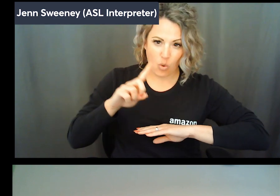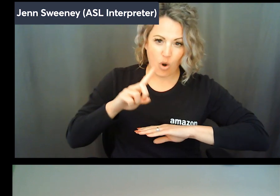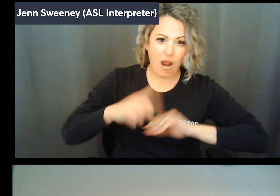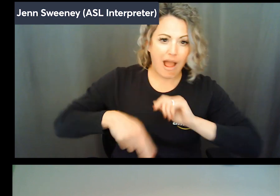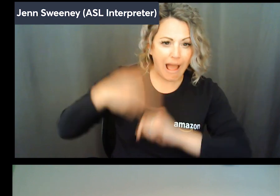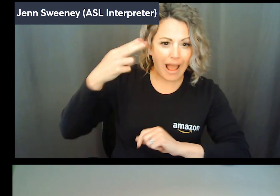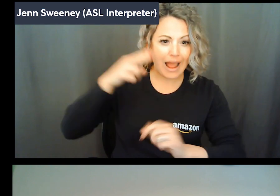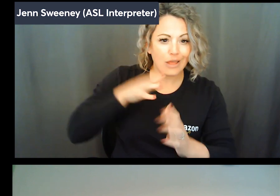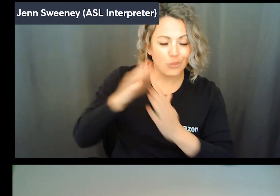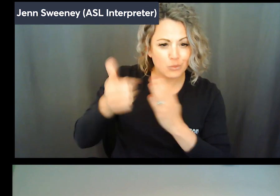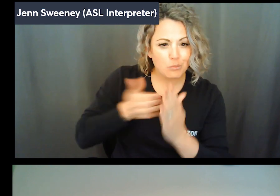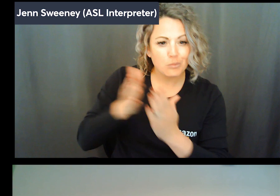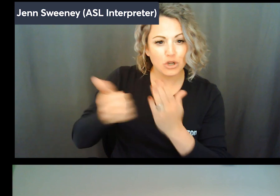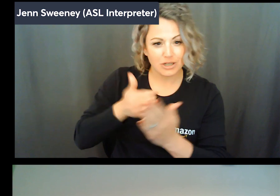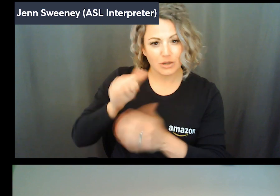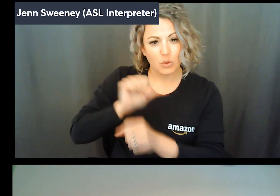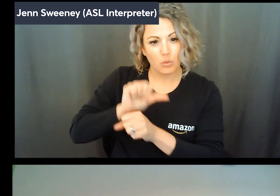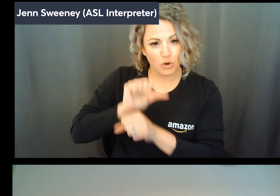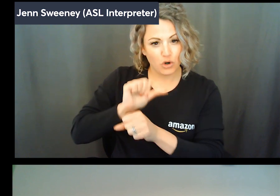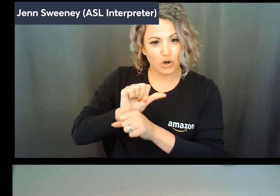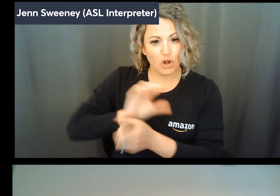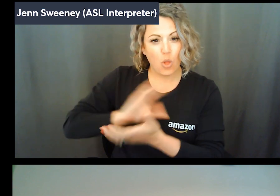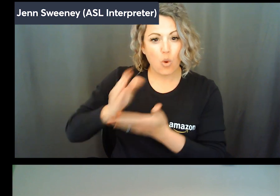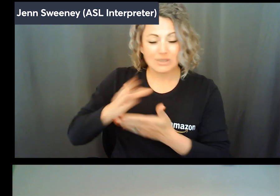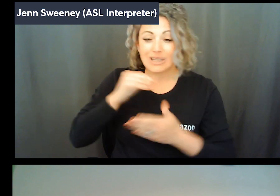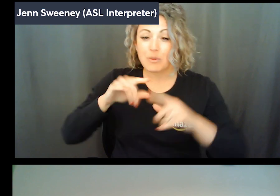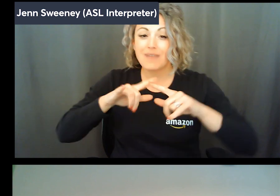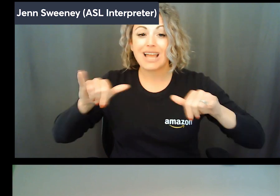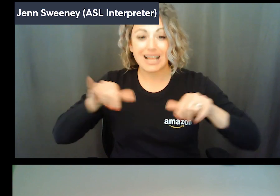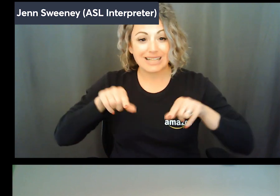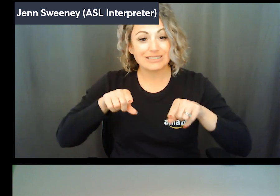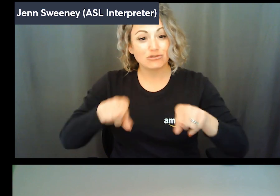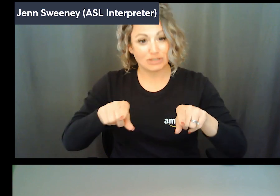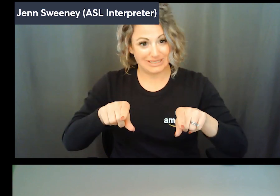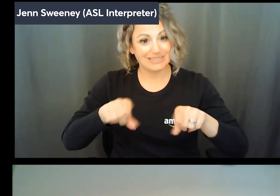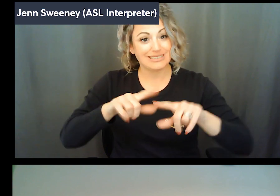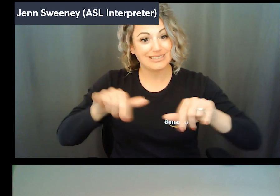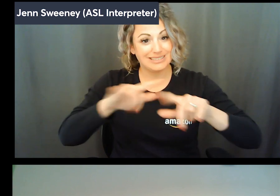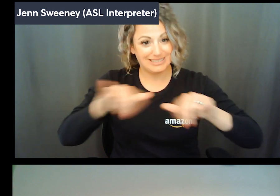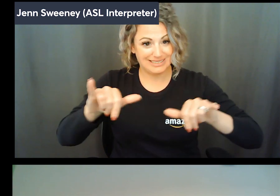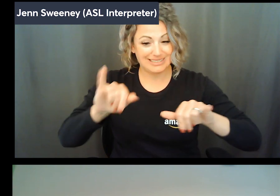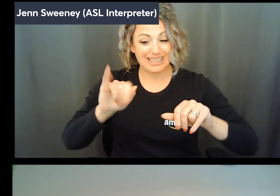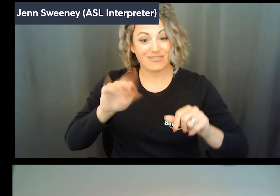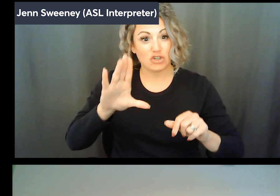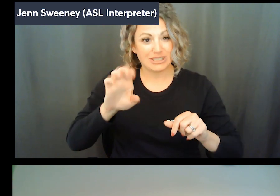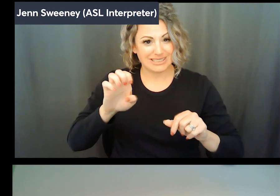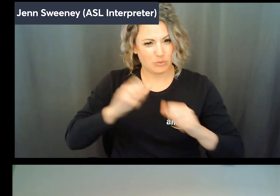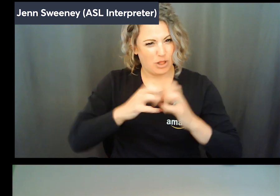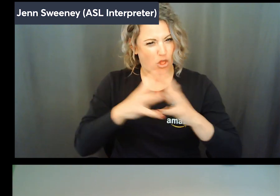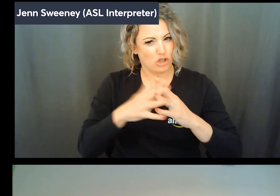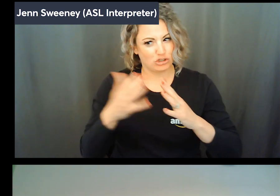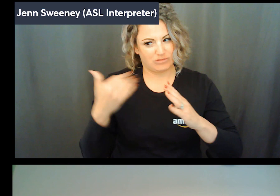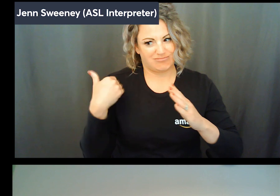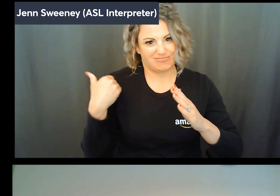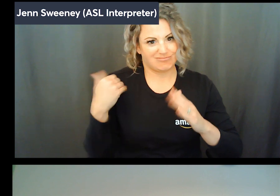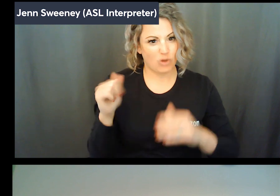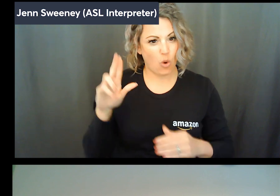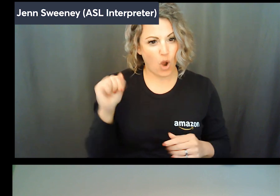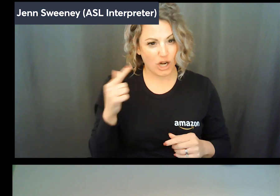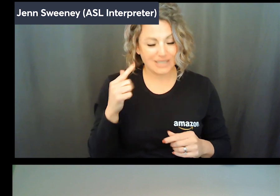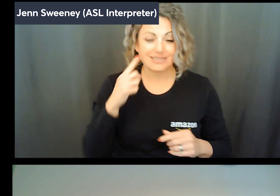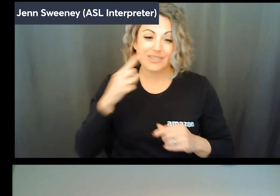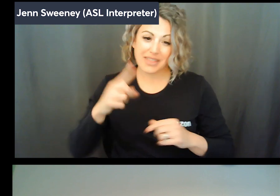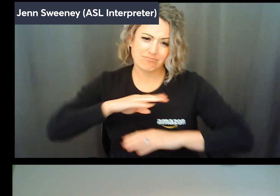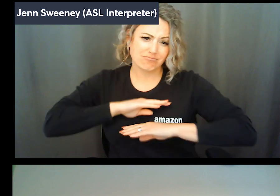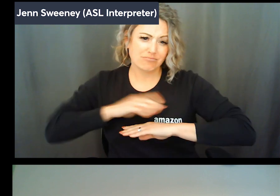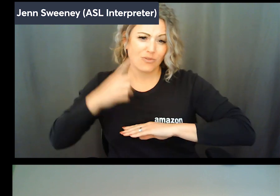kind of workloads. Then we have asynchronous inference, which we launched last August, which is suitable for computer